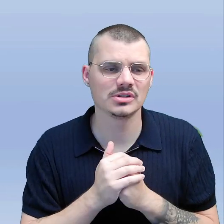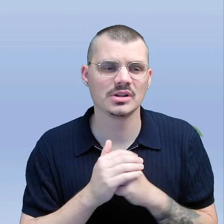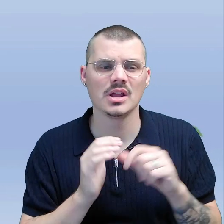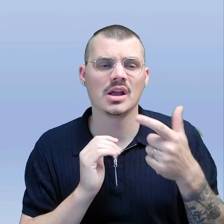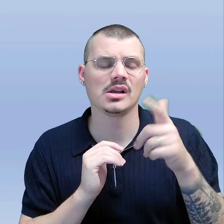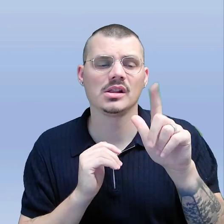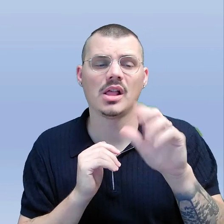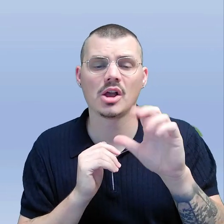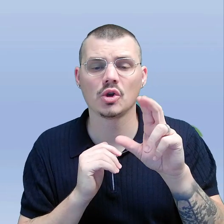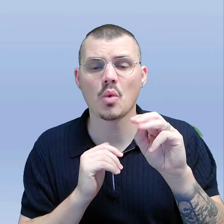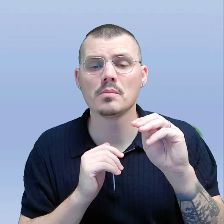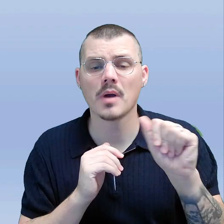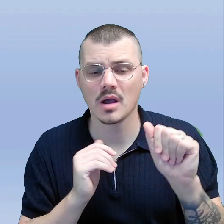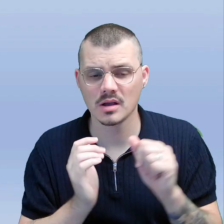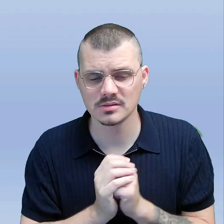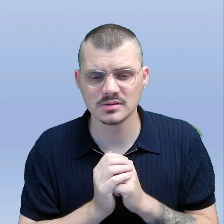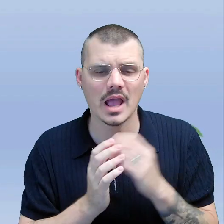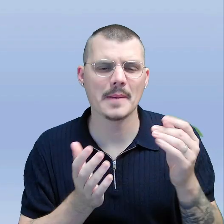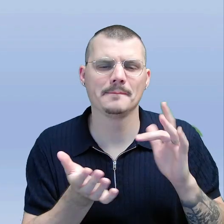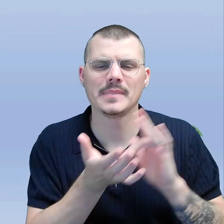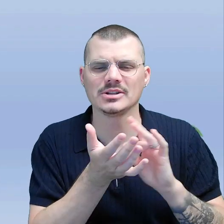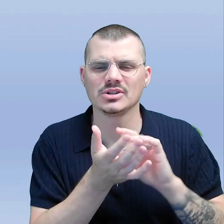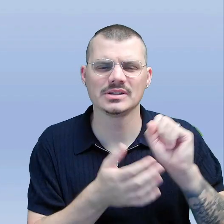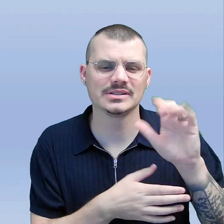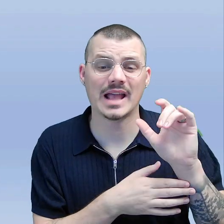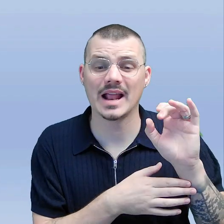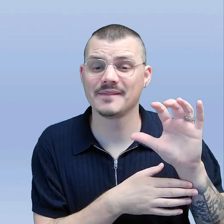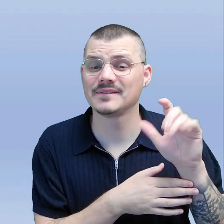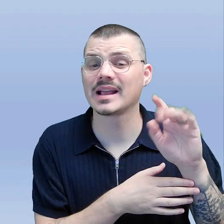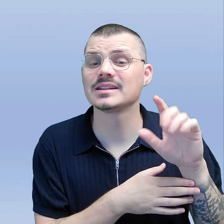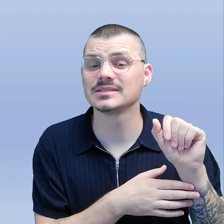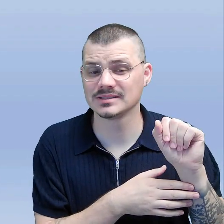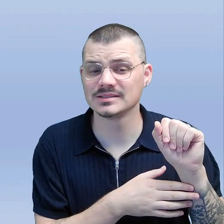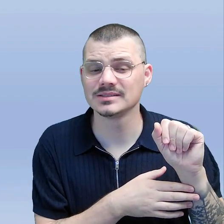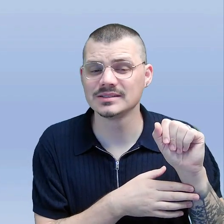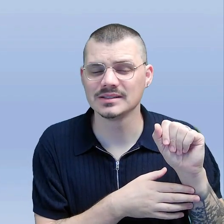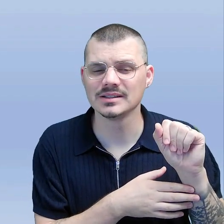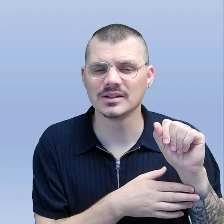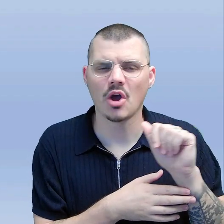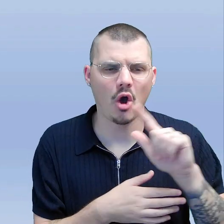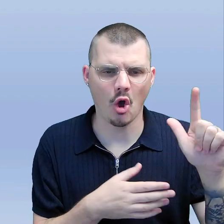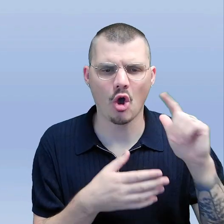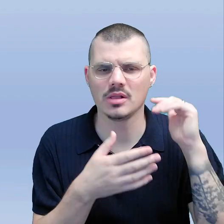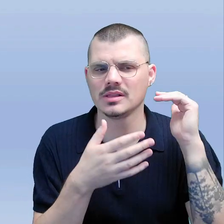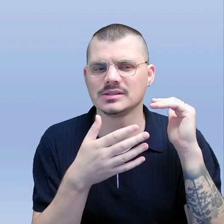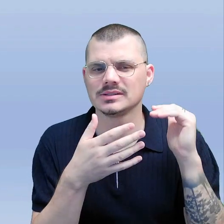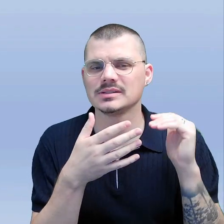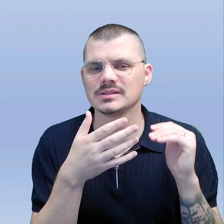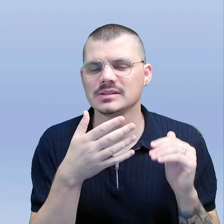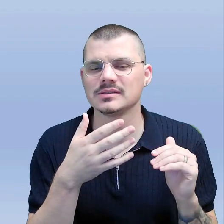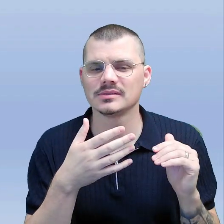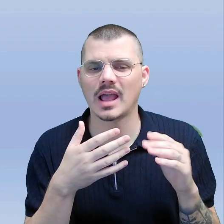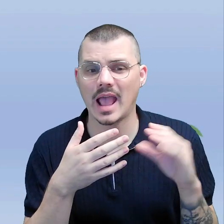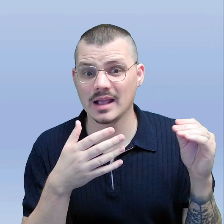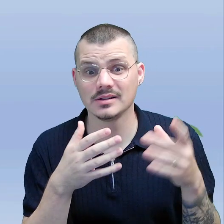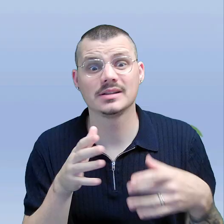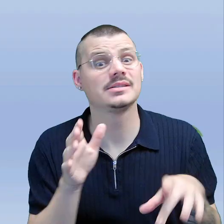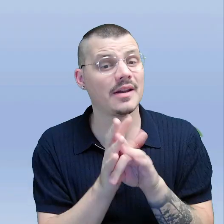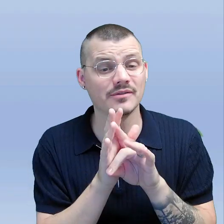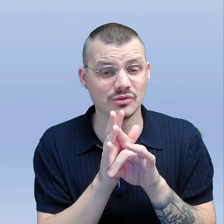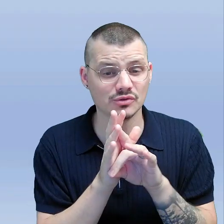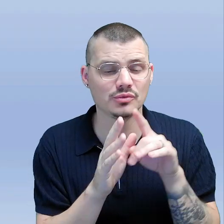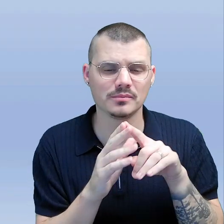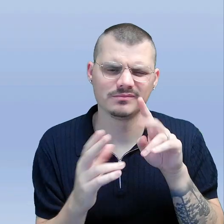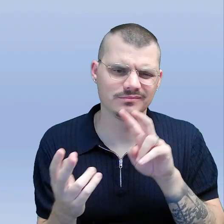seizures, glaucoma, and medication side effects were all listed